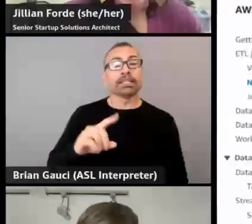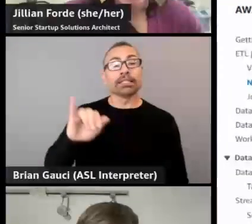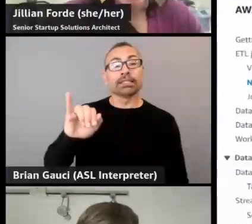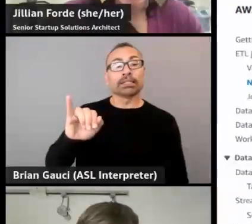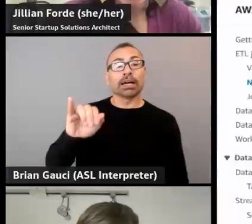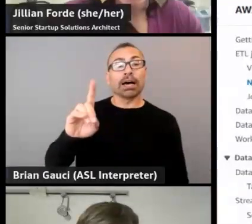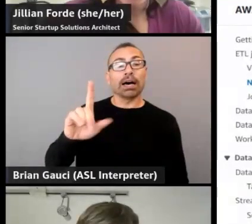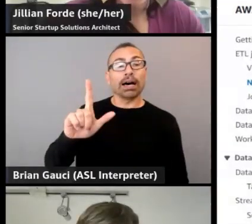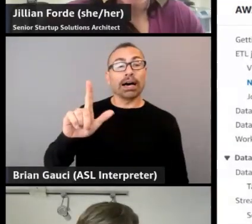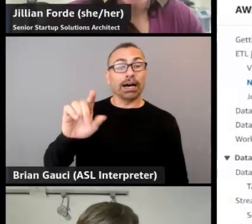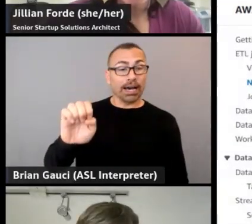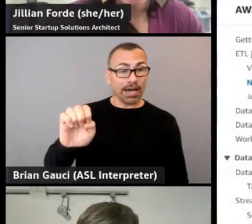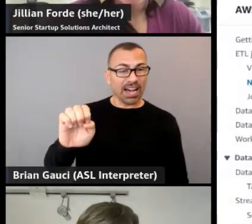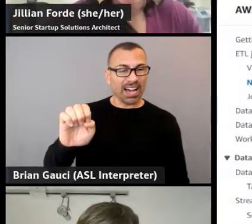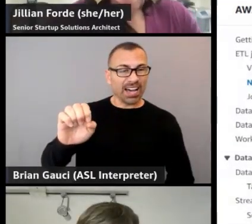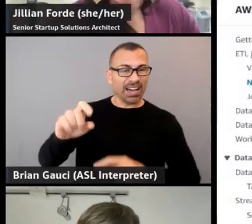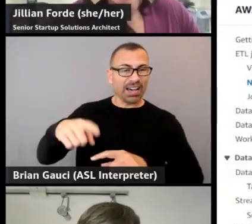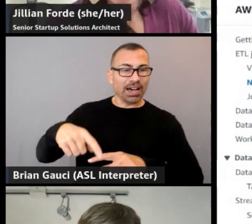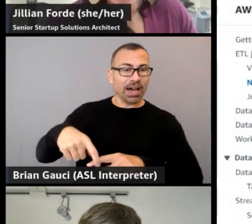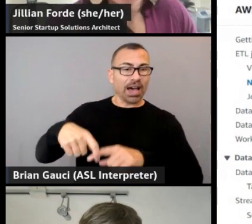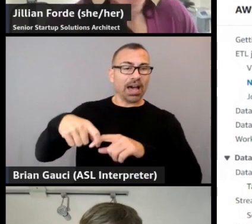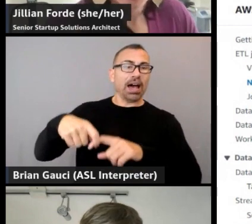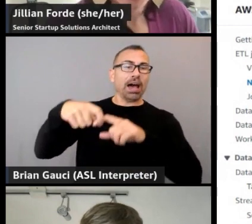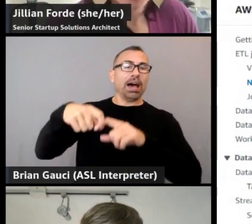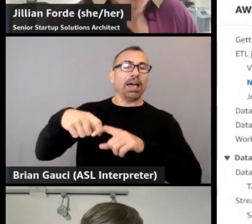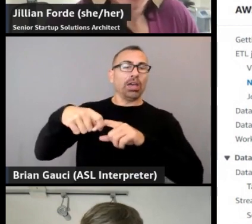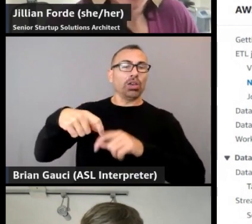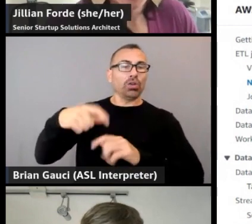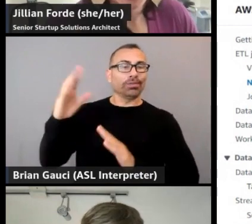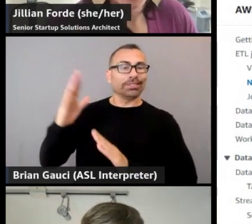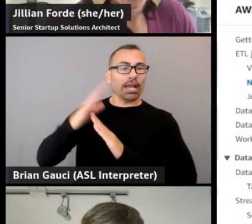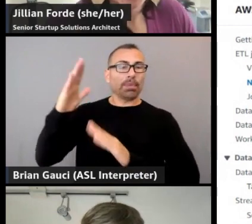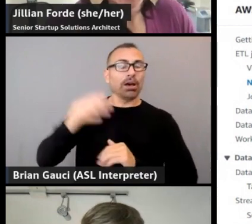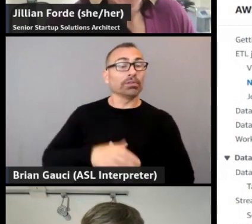is one of the most demanding magic.